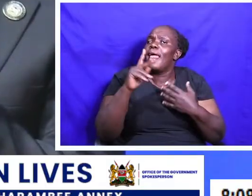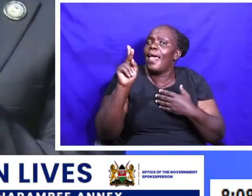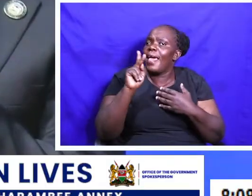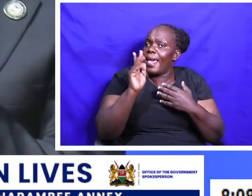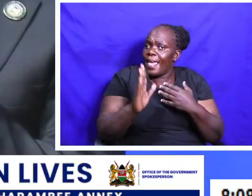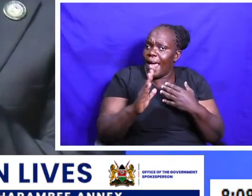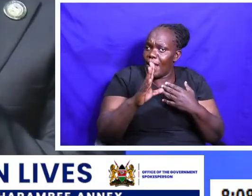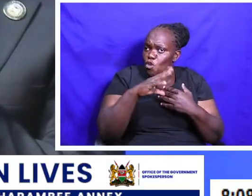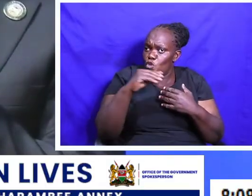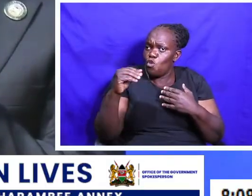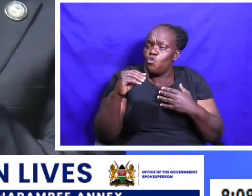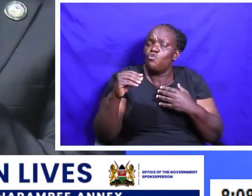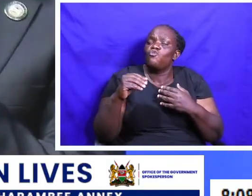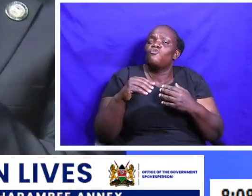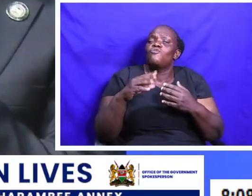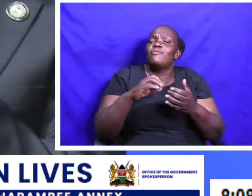there.